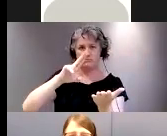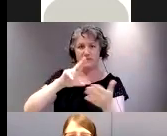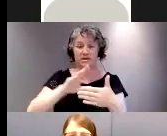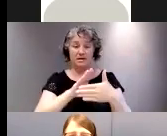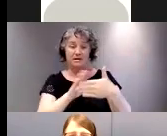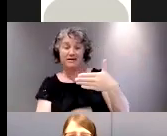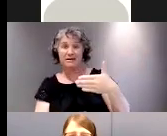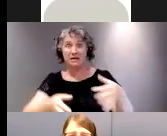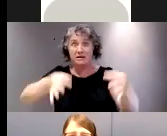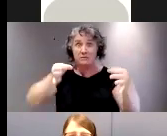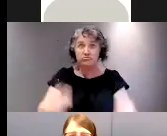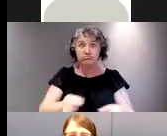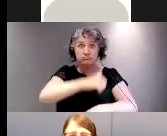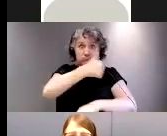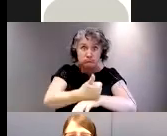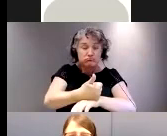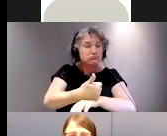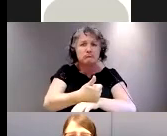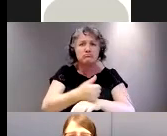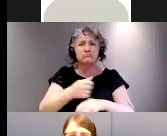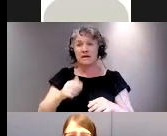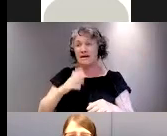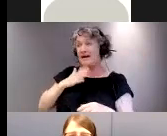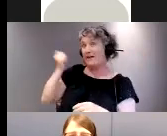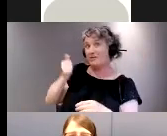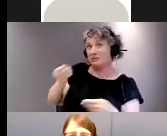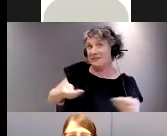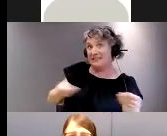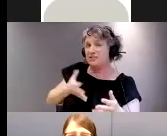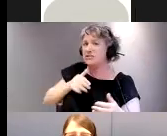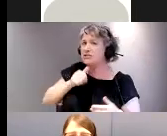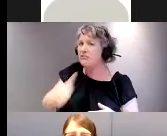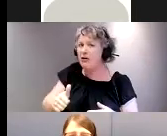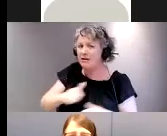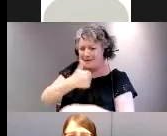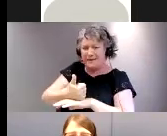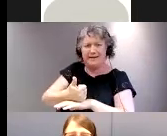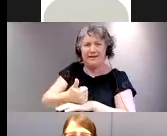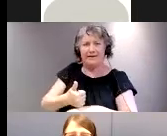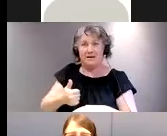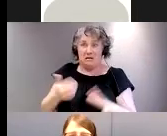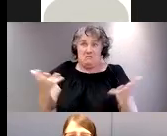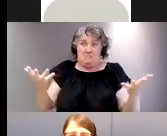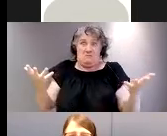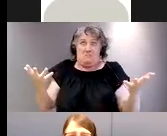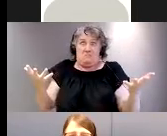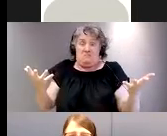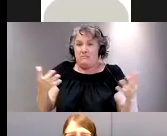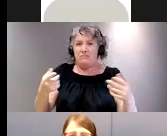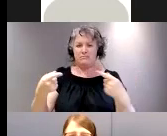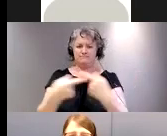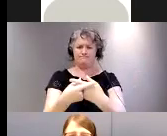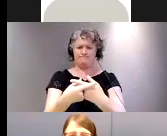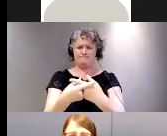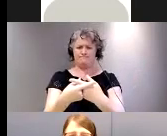when we start an elder mediation, right? We know we have a dispute, and they don't know how it's going to get resolved. All